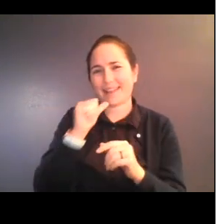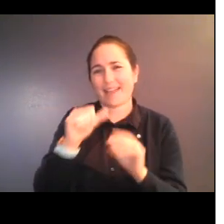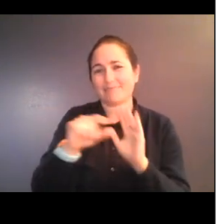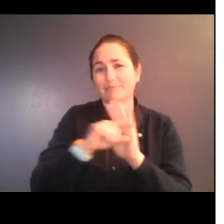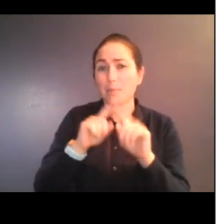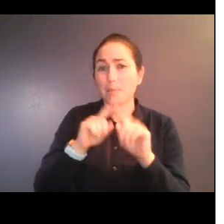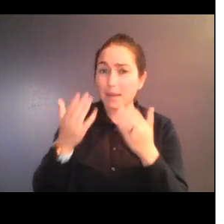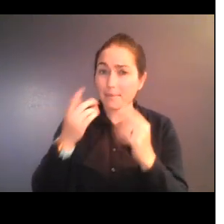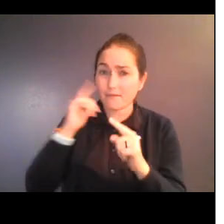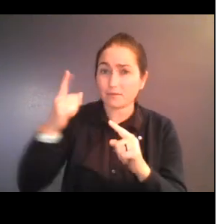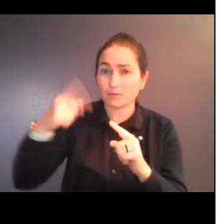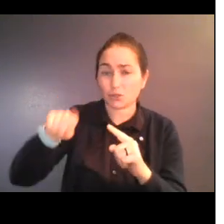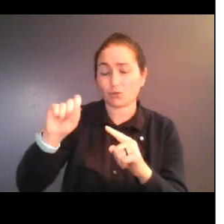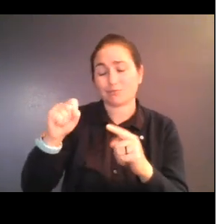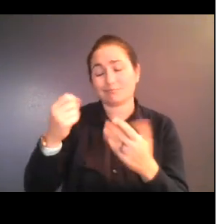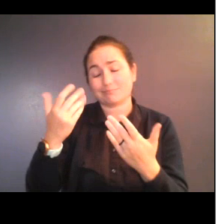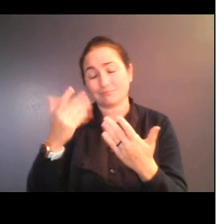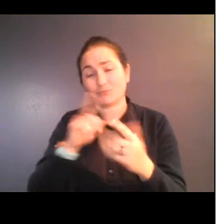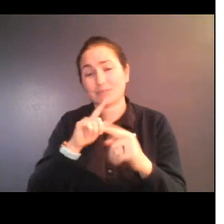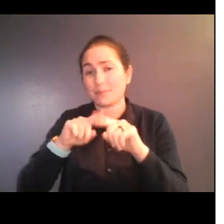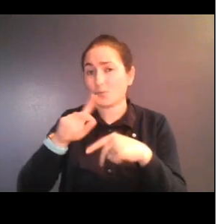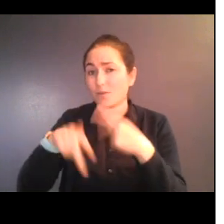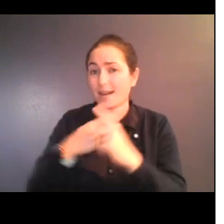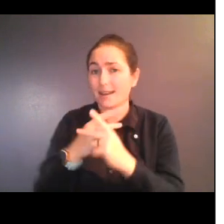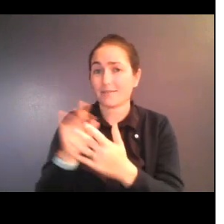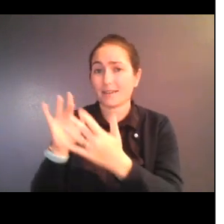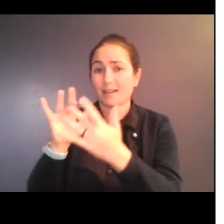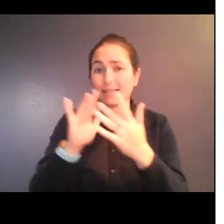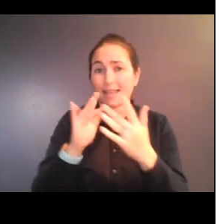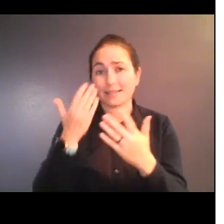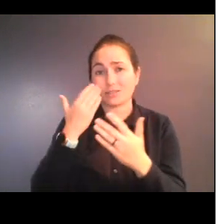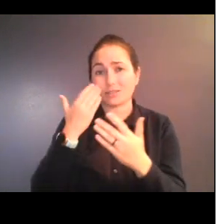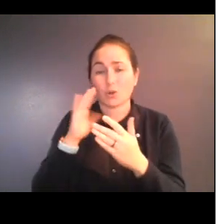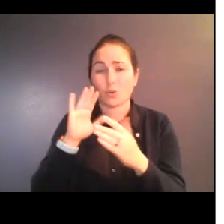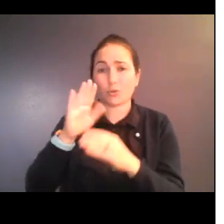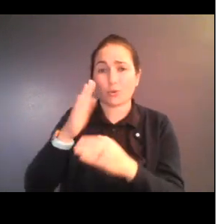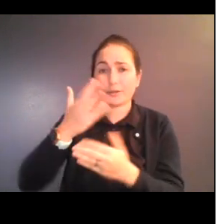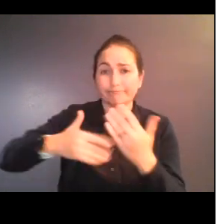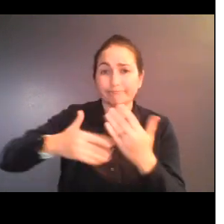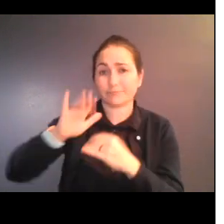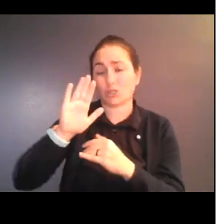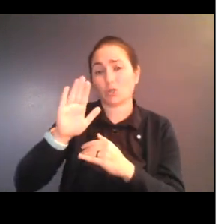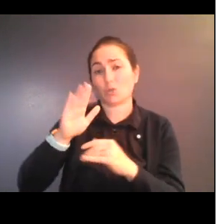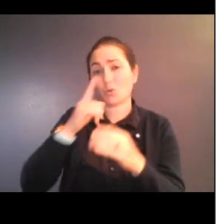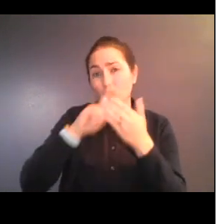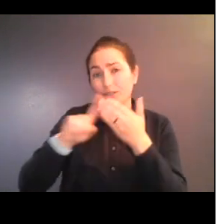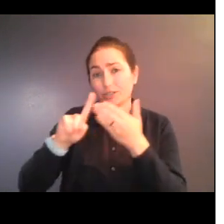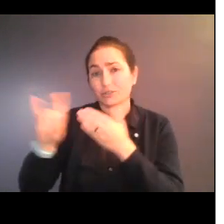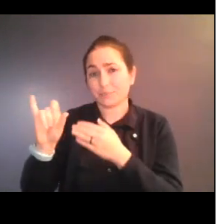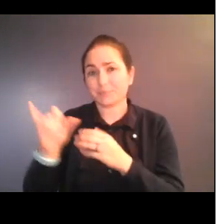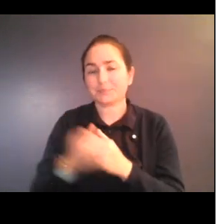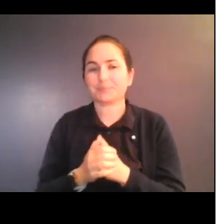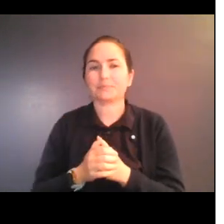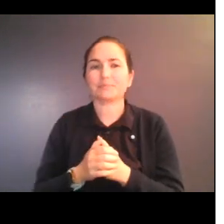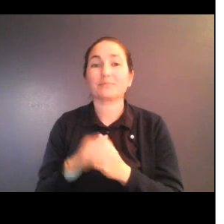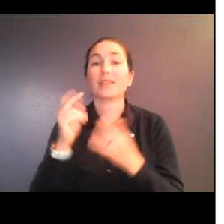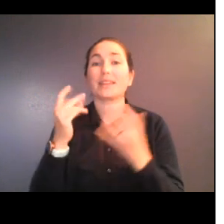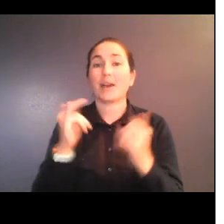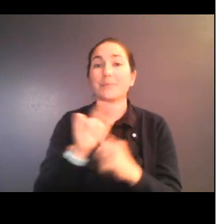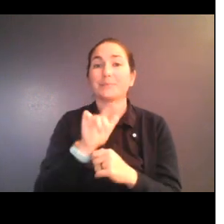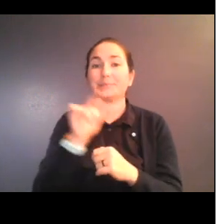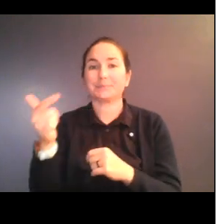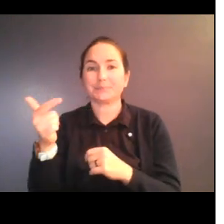you, depending on, you know, the kind of context that you exist in and the kind of research that you do. So next, I'm going to throw it